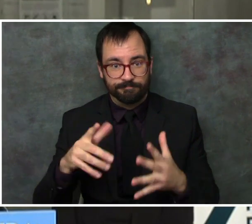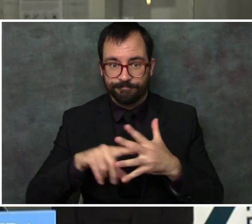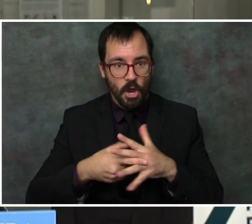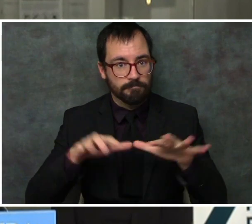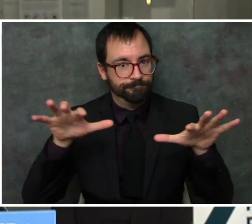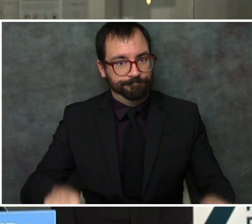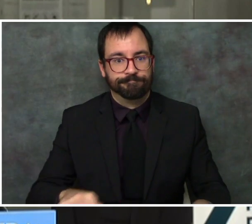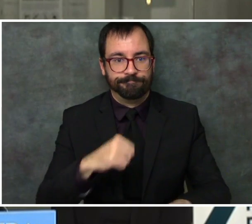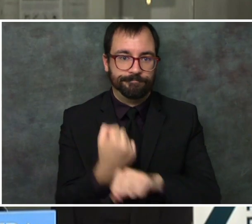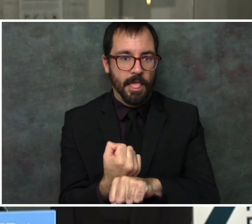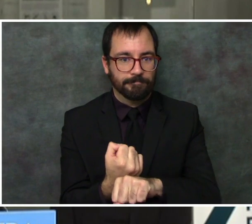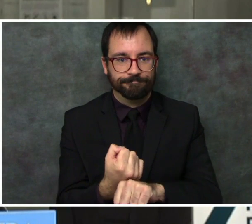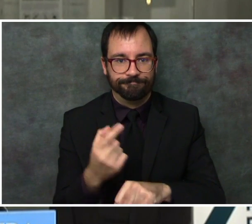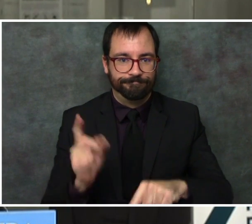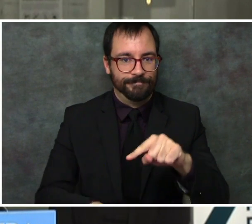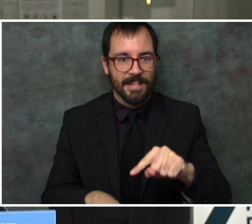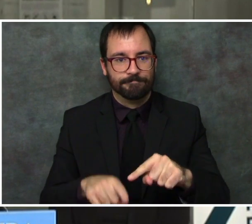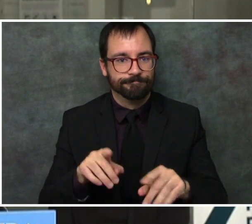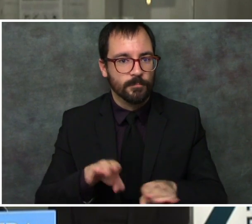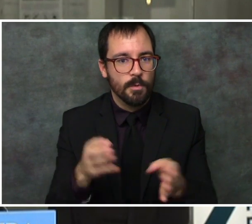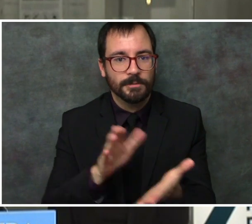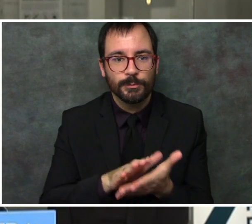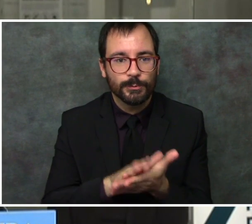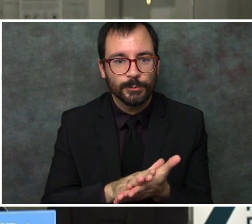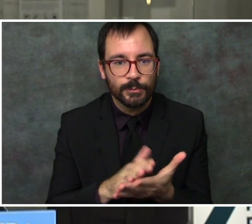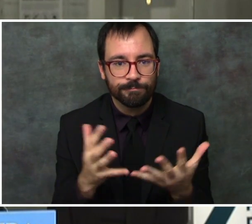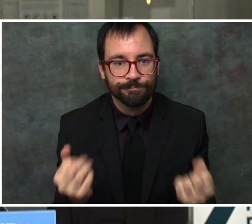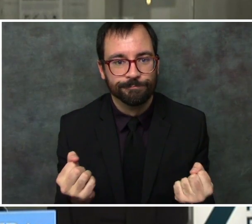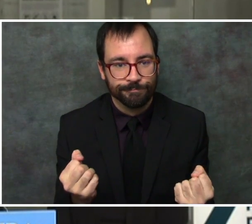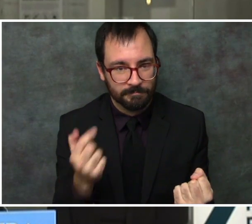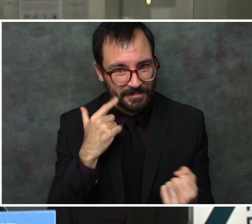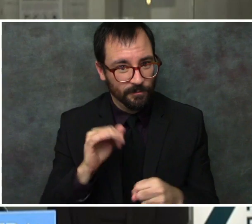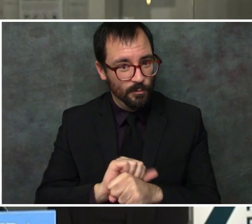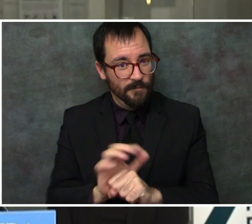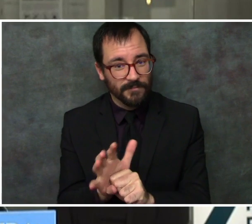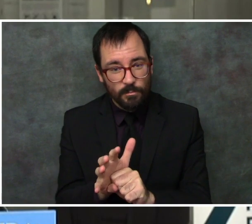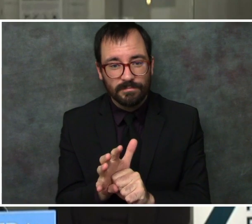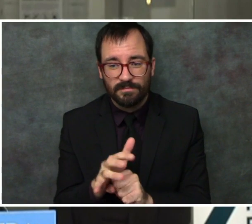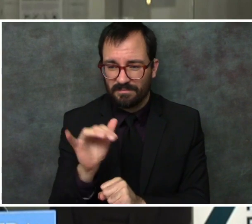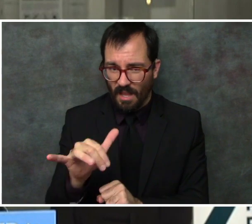particularly on our highest need students. A population who receive